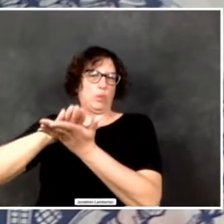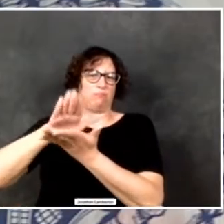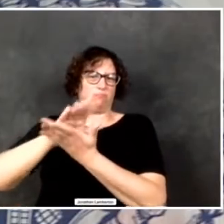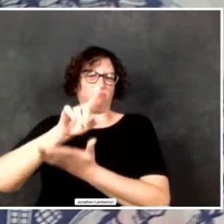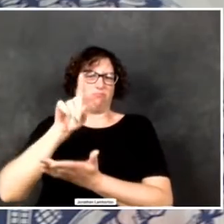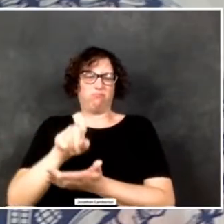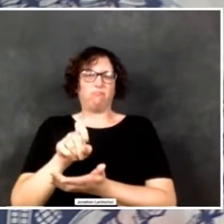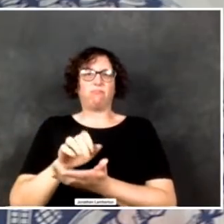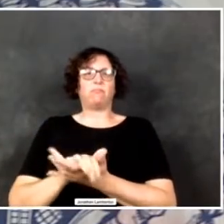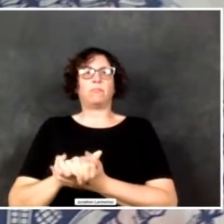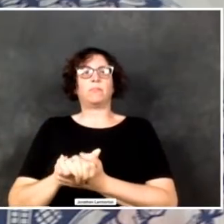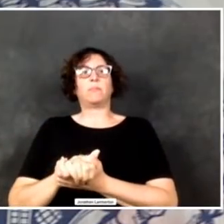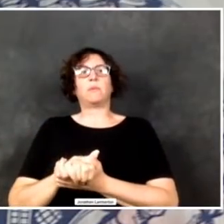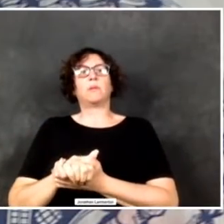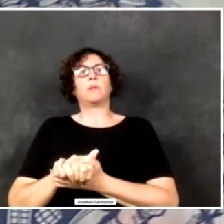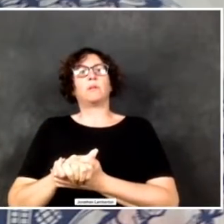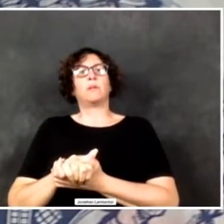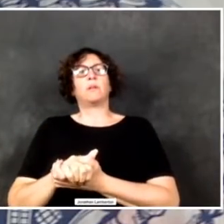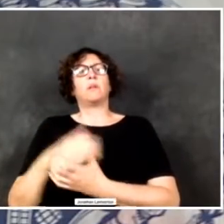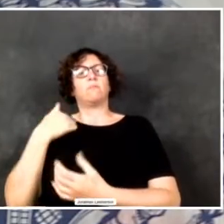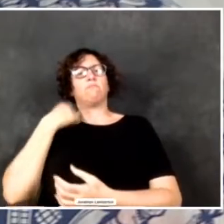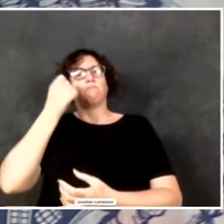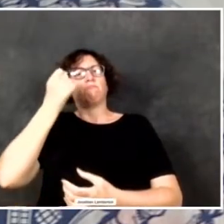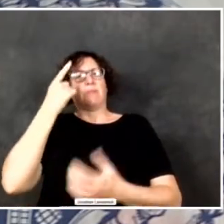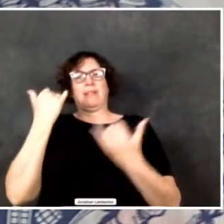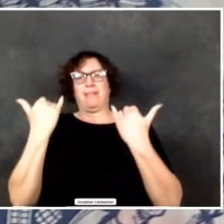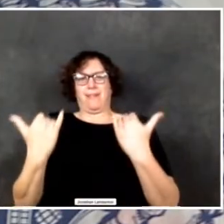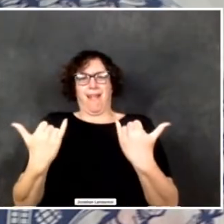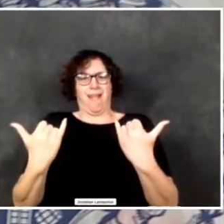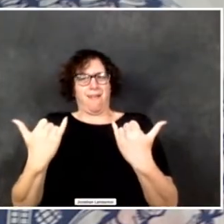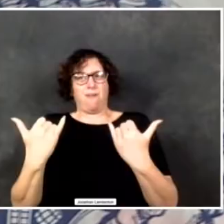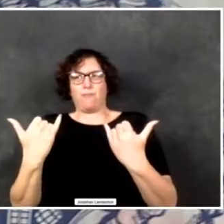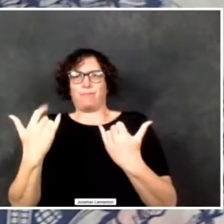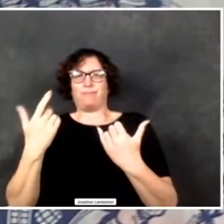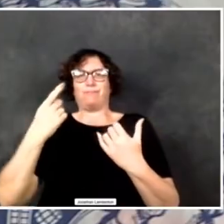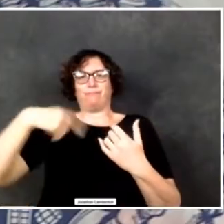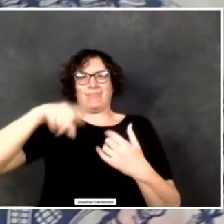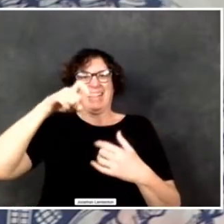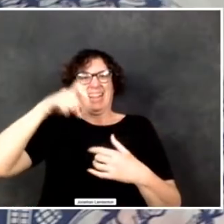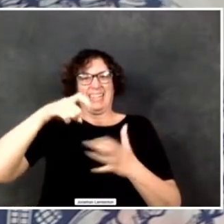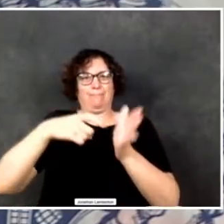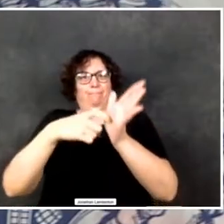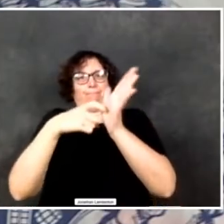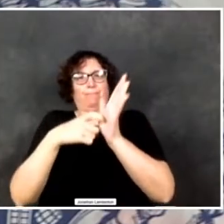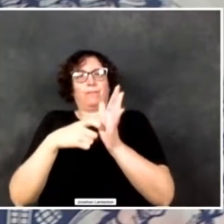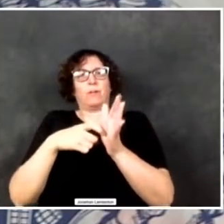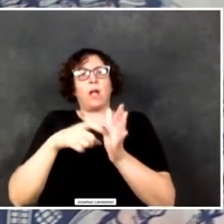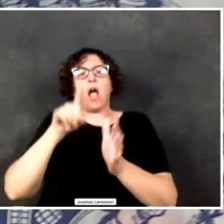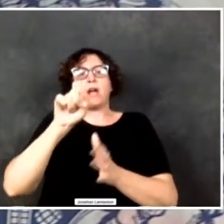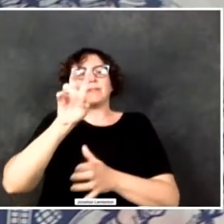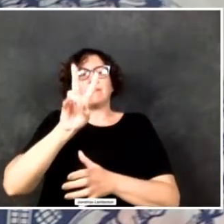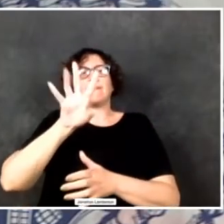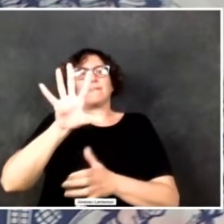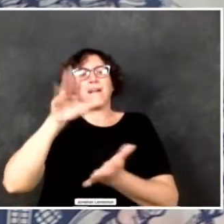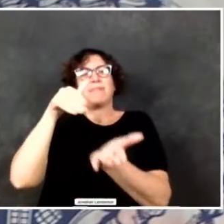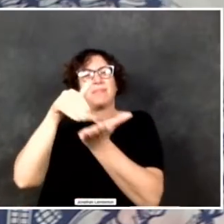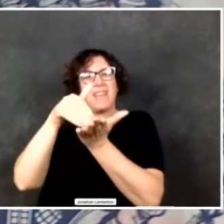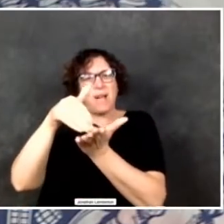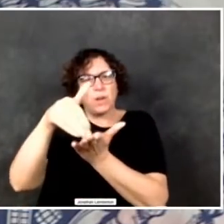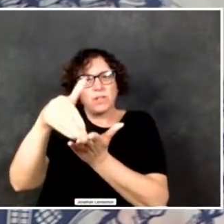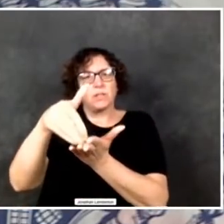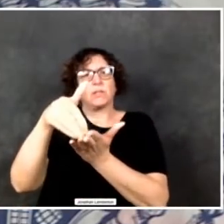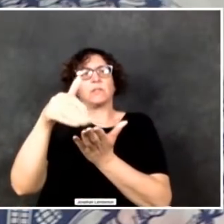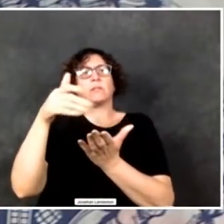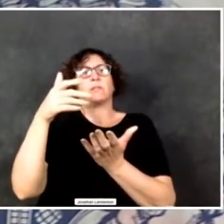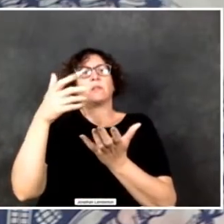there's about 175,000 devices that need to go out to families. And I'm wondering, is that the correct statistic or up-to-date number that you have?